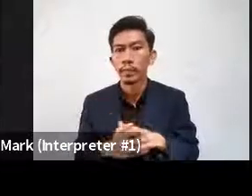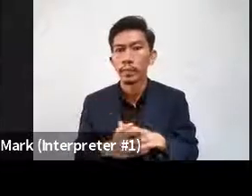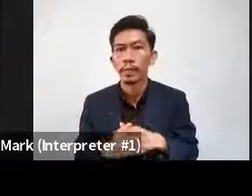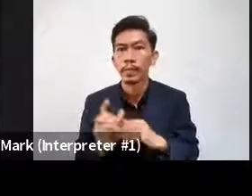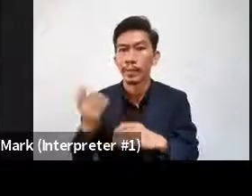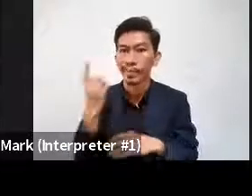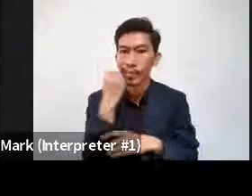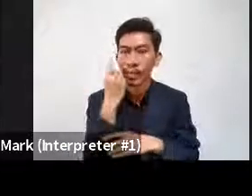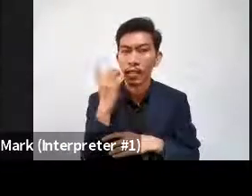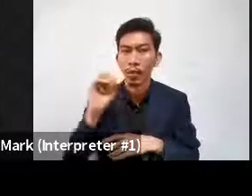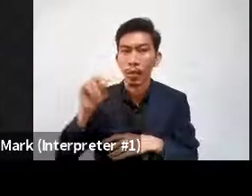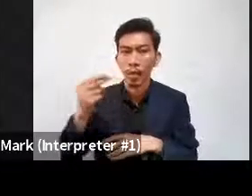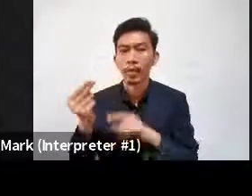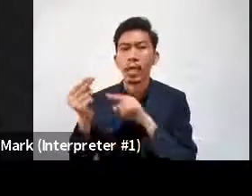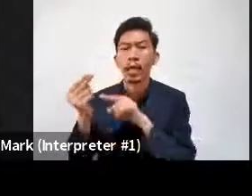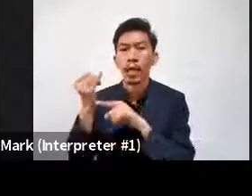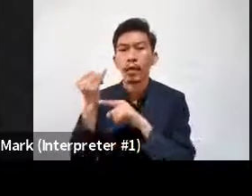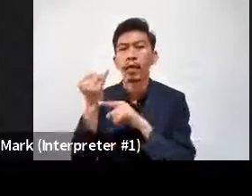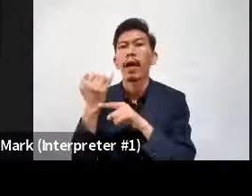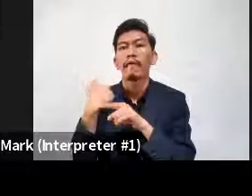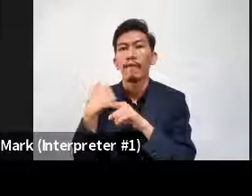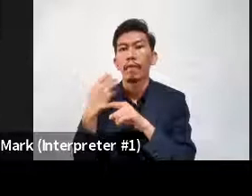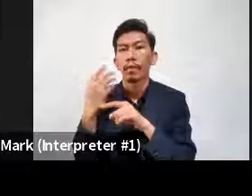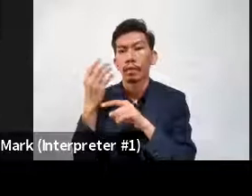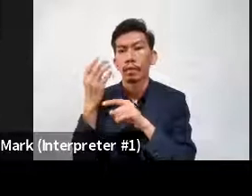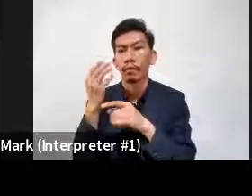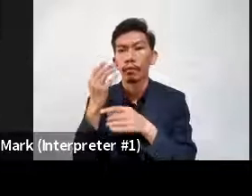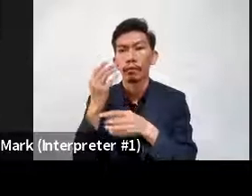Lately, the DOH came up with a memo